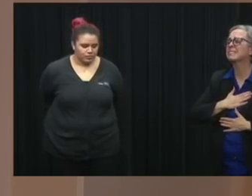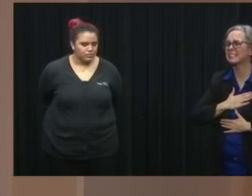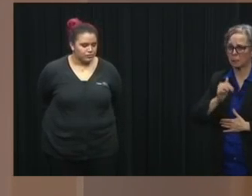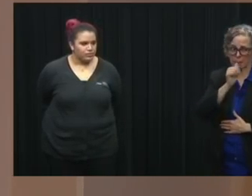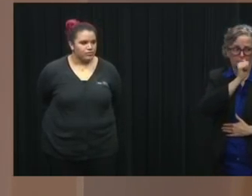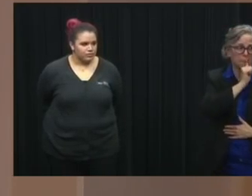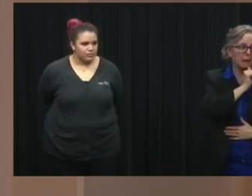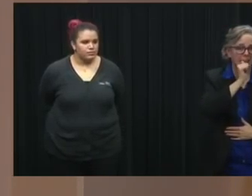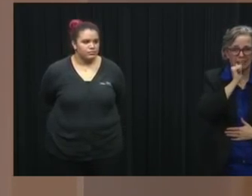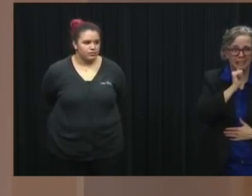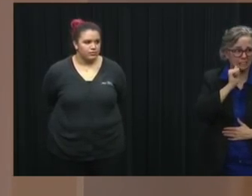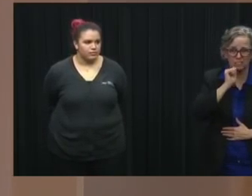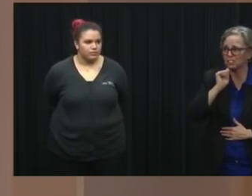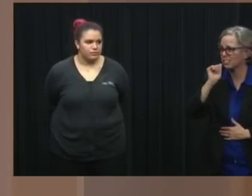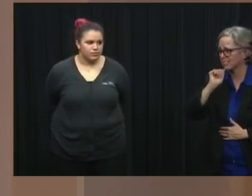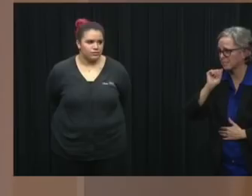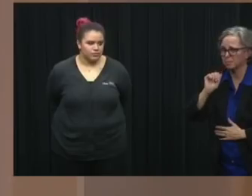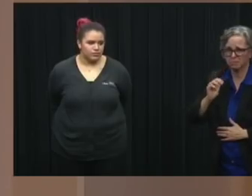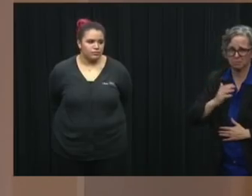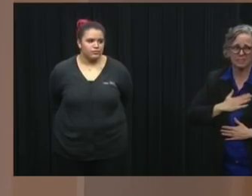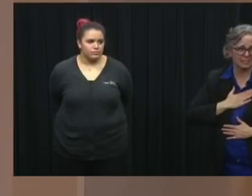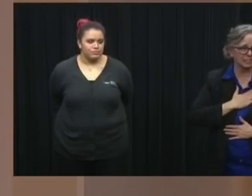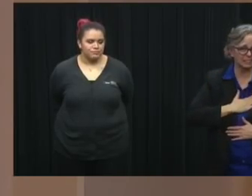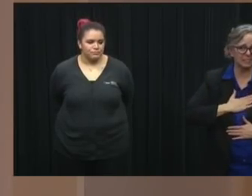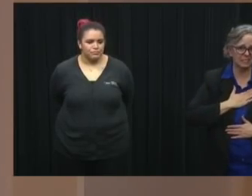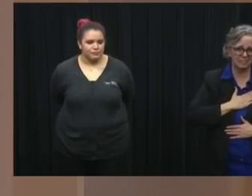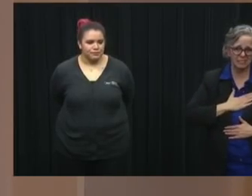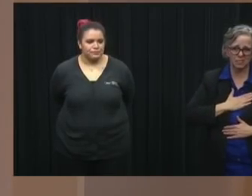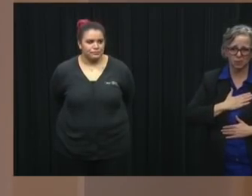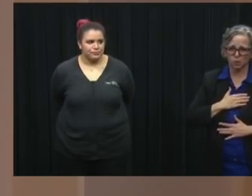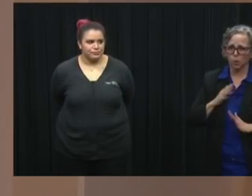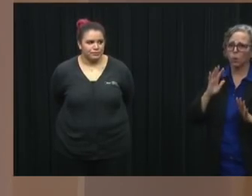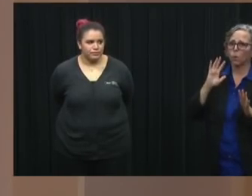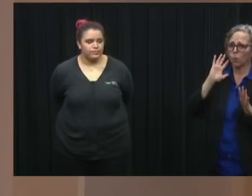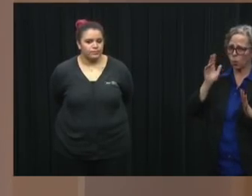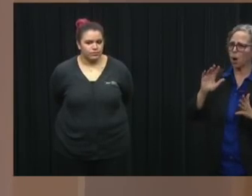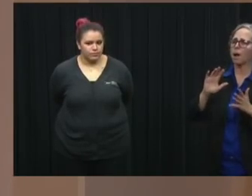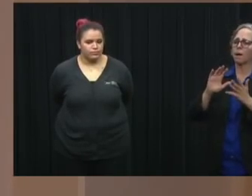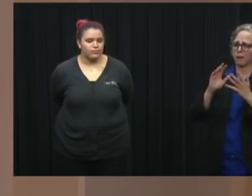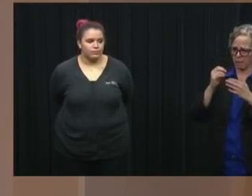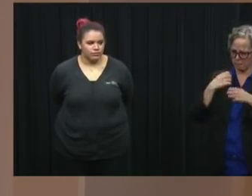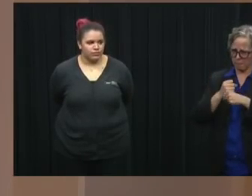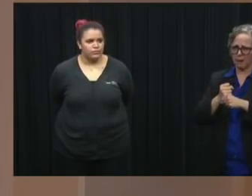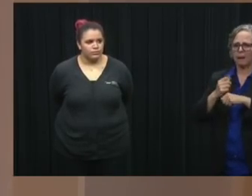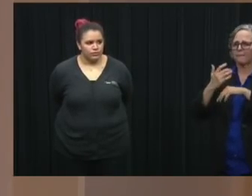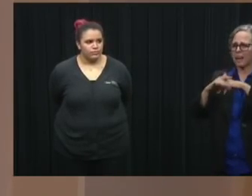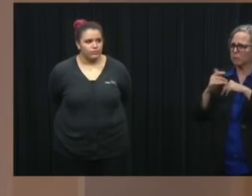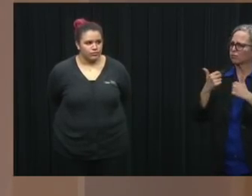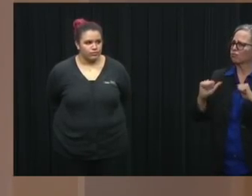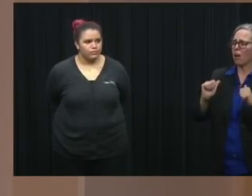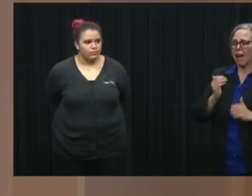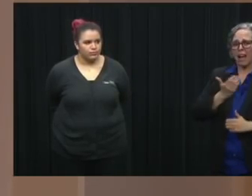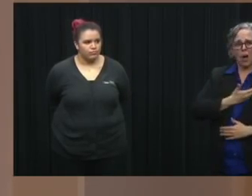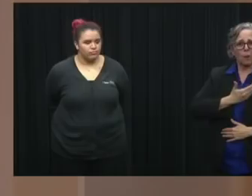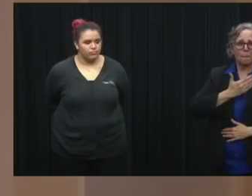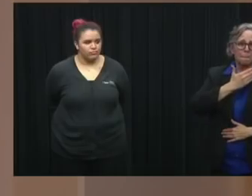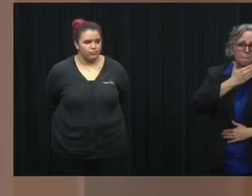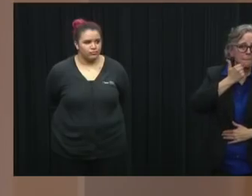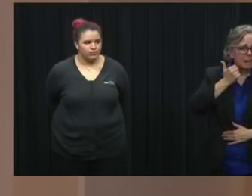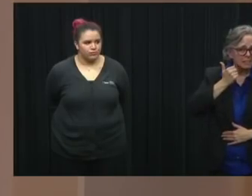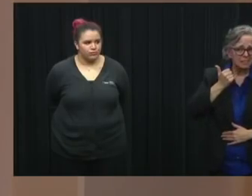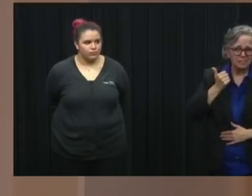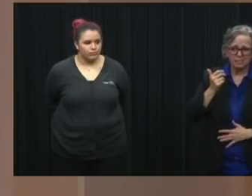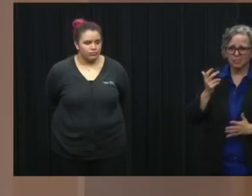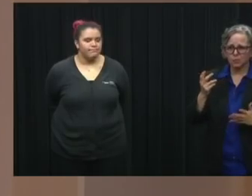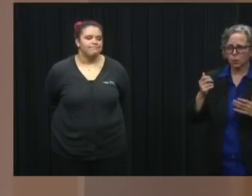is, we're going to make this available to you. We're doing everything we can to bring the resources to bear to